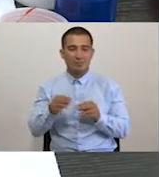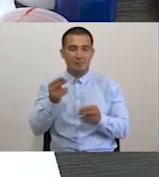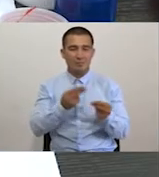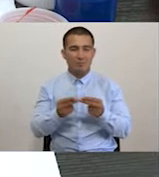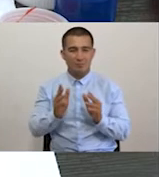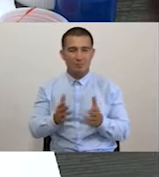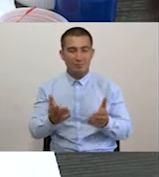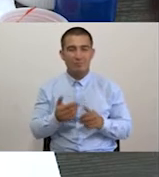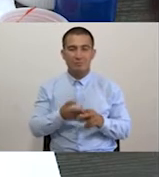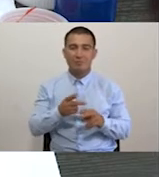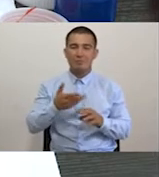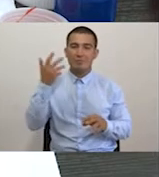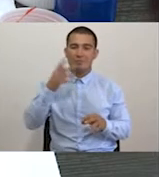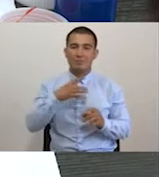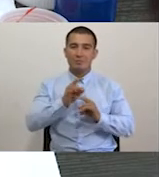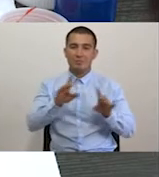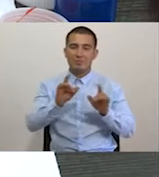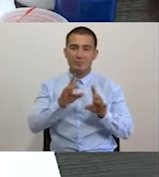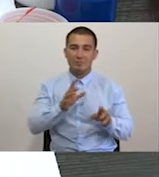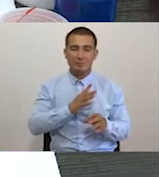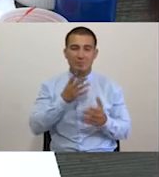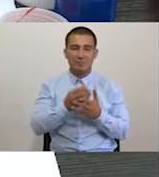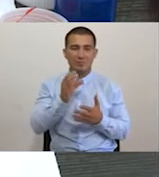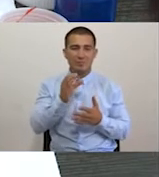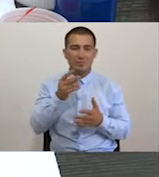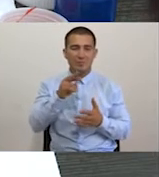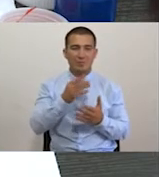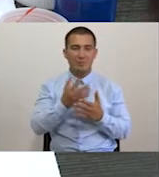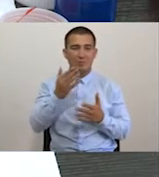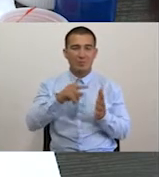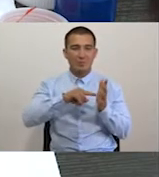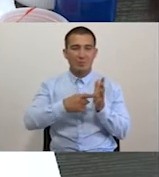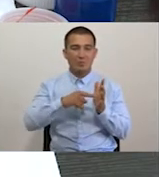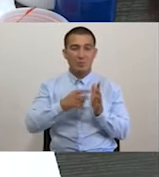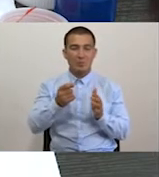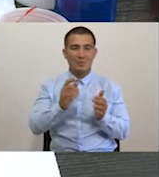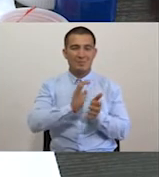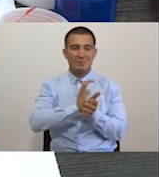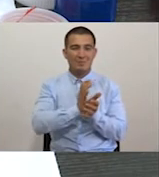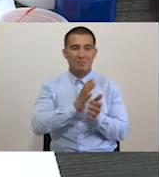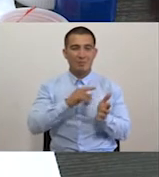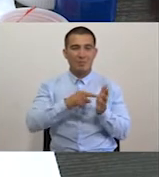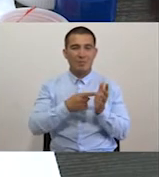Men yuqorida aytib o'tdim, soyadagi nuqtalarimizning orasi biroz zichroq bo'ladi, shunga ham e'tibor